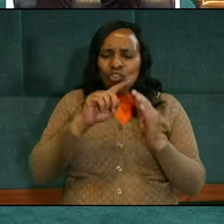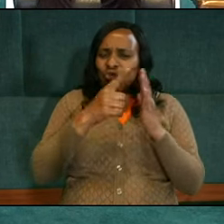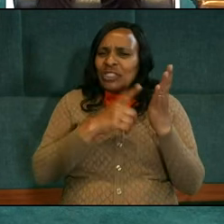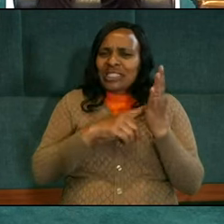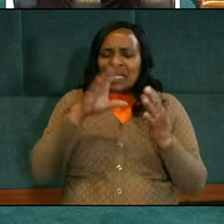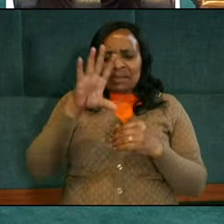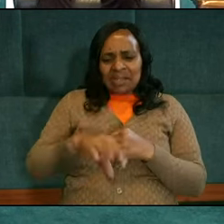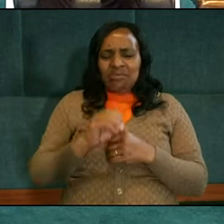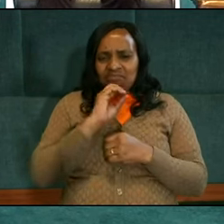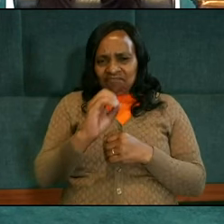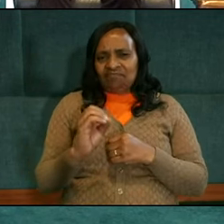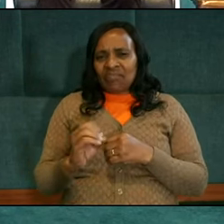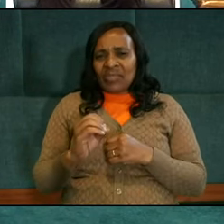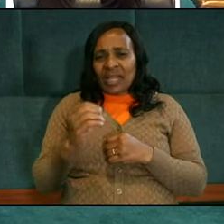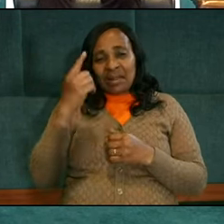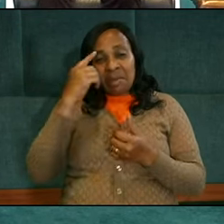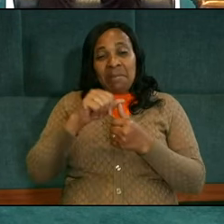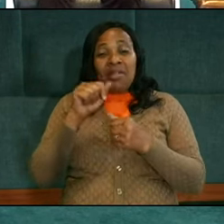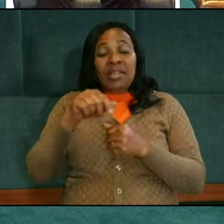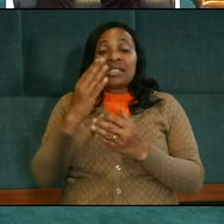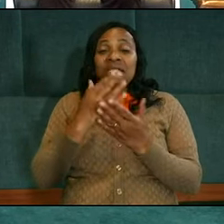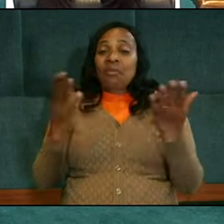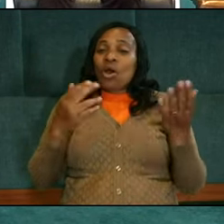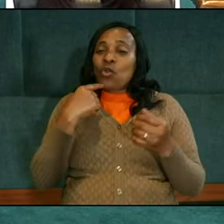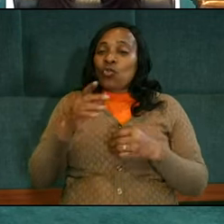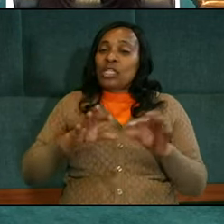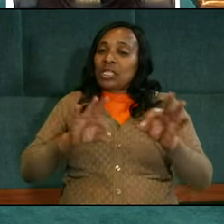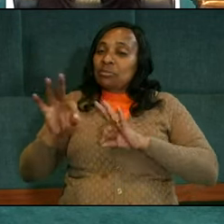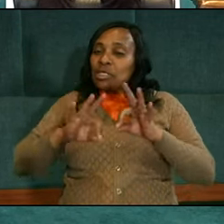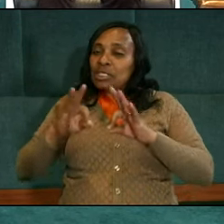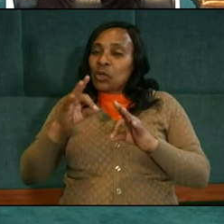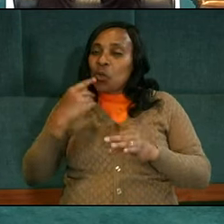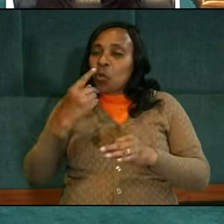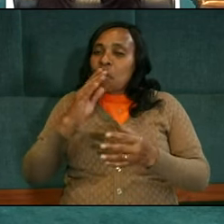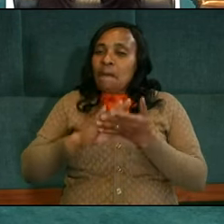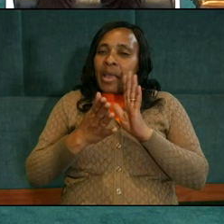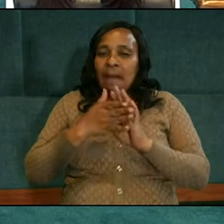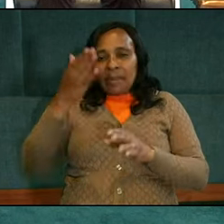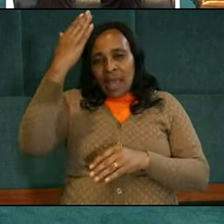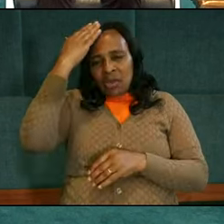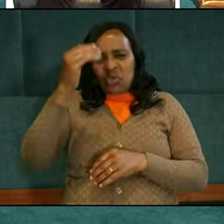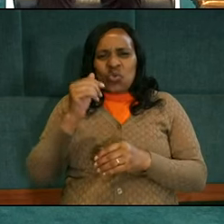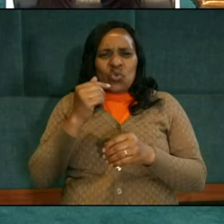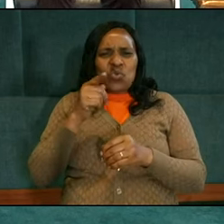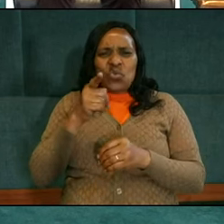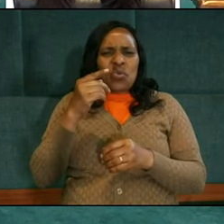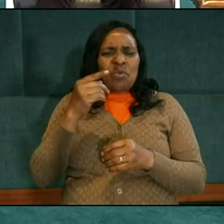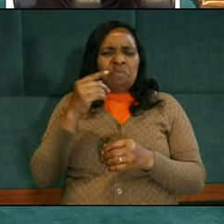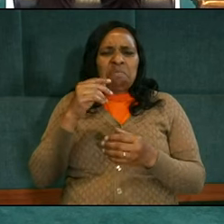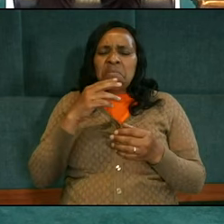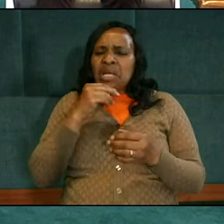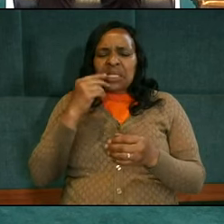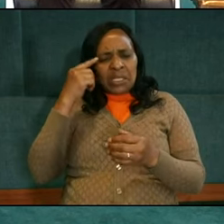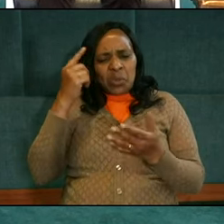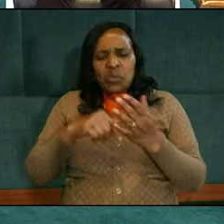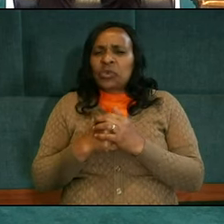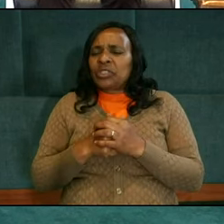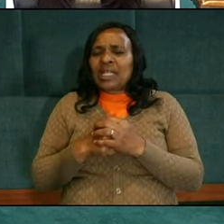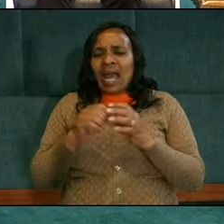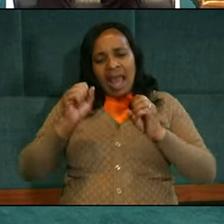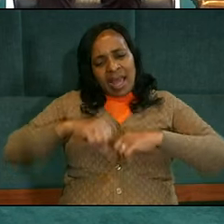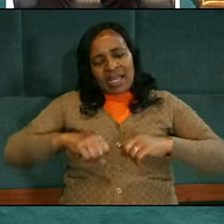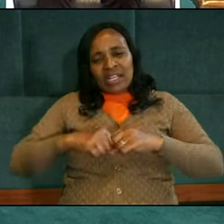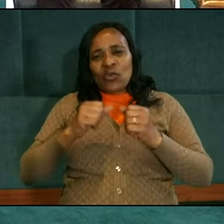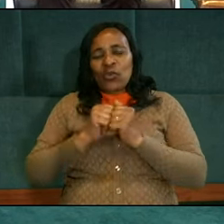And remember, this is someone who's described as being humble. So what do you guys think? Do you guys agree or disagree